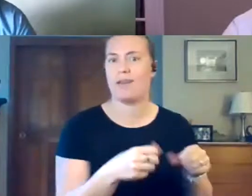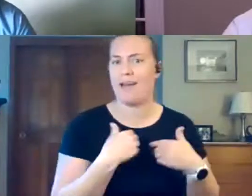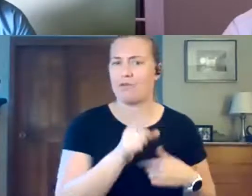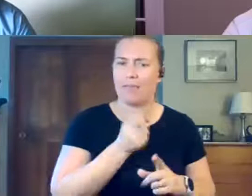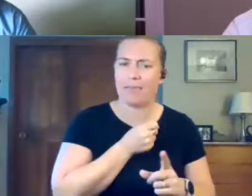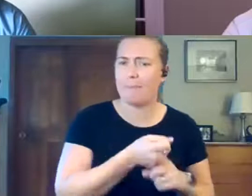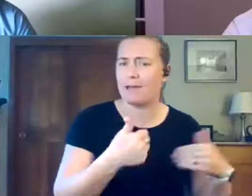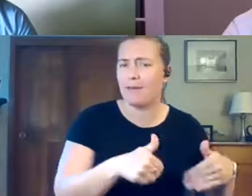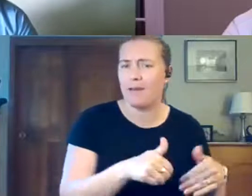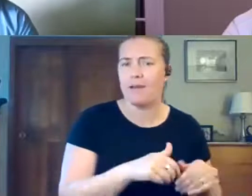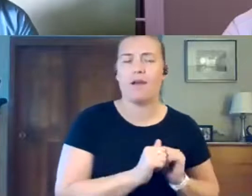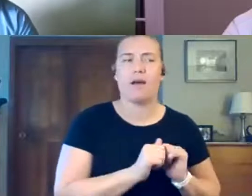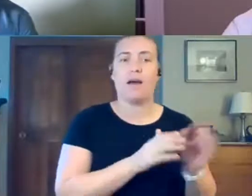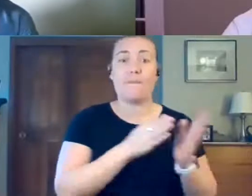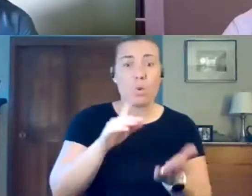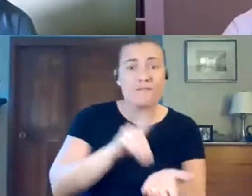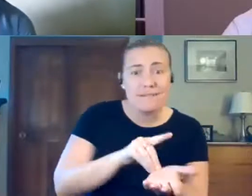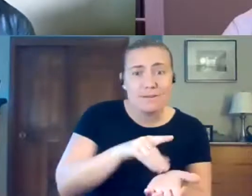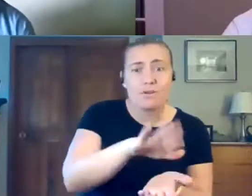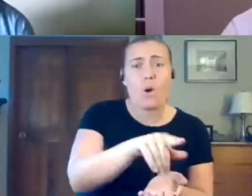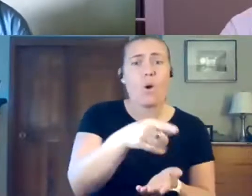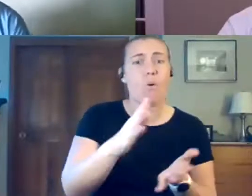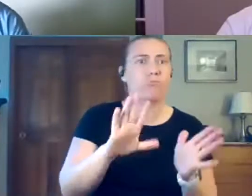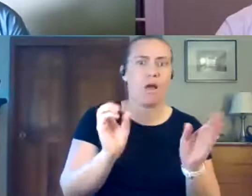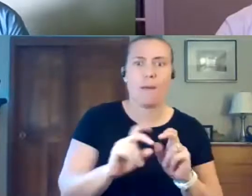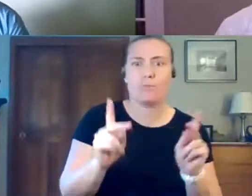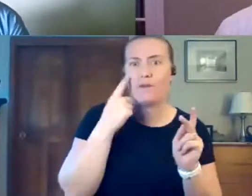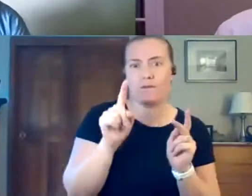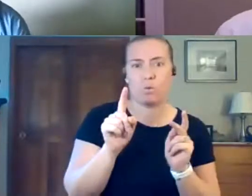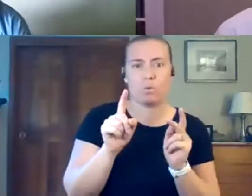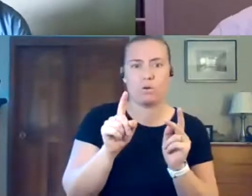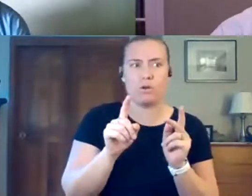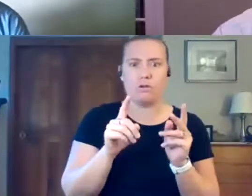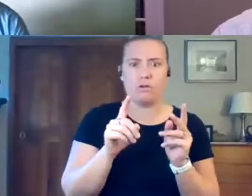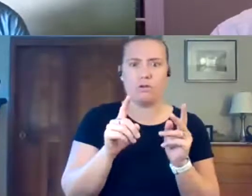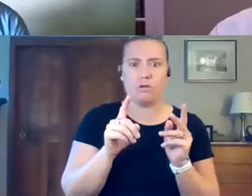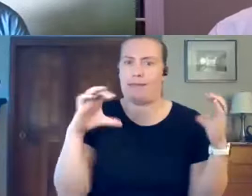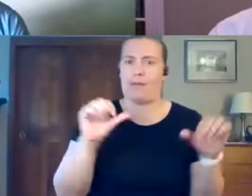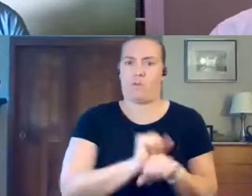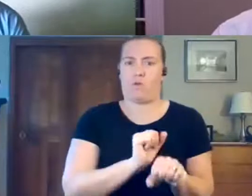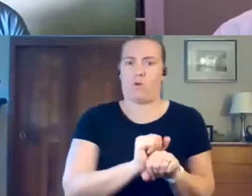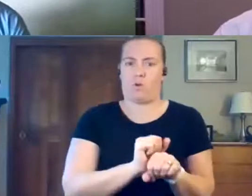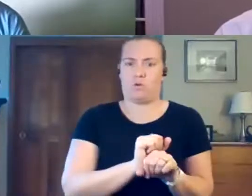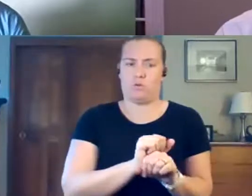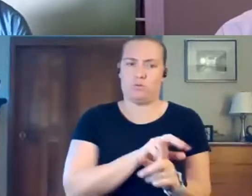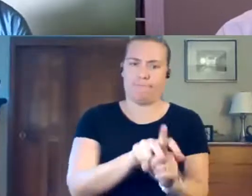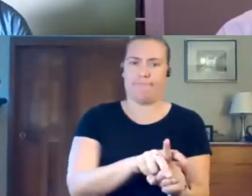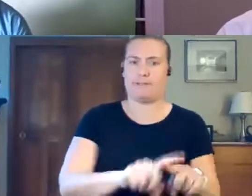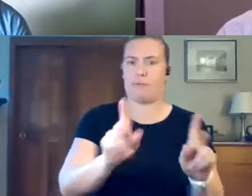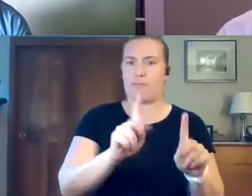impact. Physicians, here's an opportunity to, delegate work to another person on your